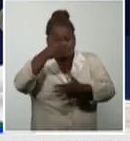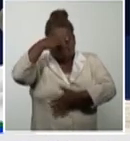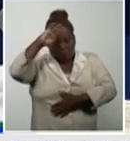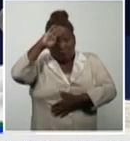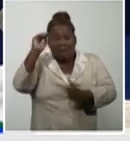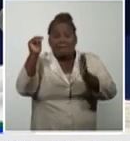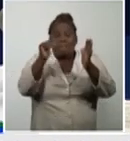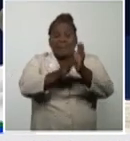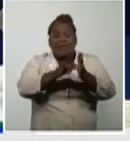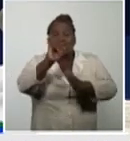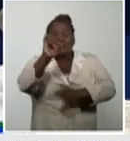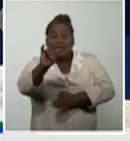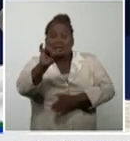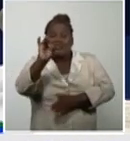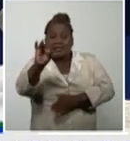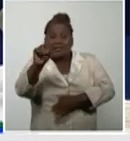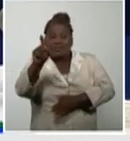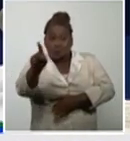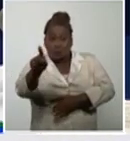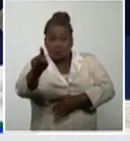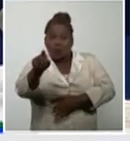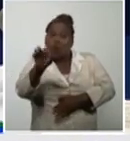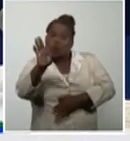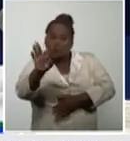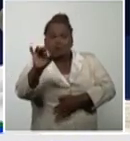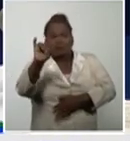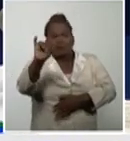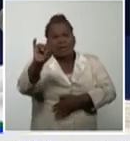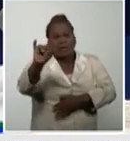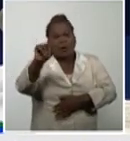1,931 patients diagnosed in Cuba,